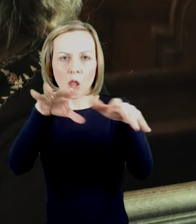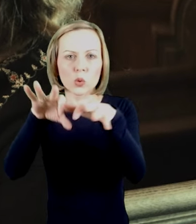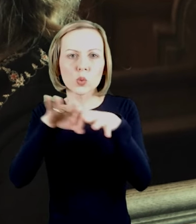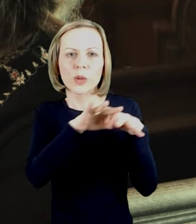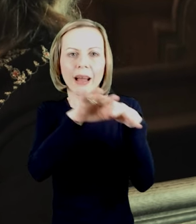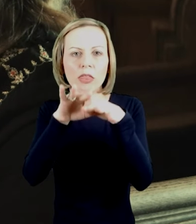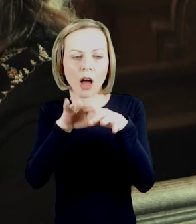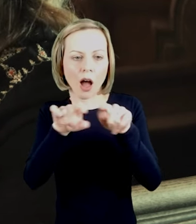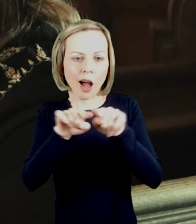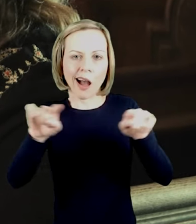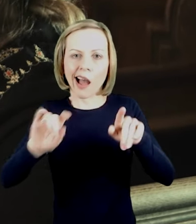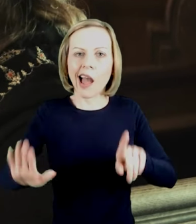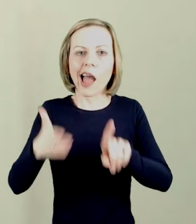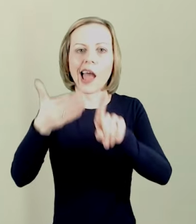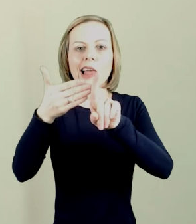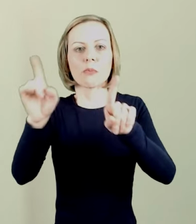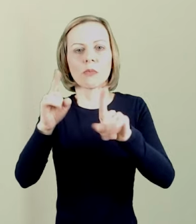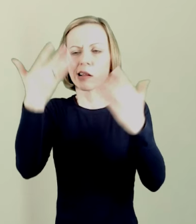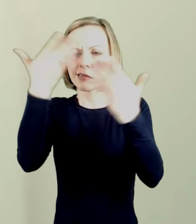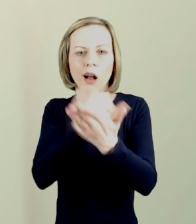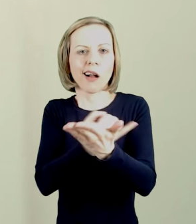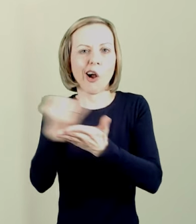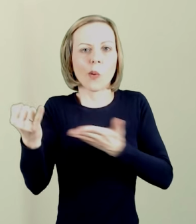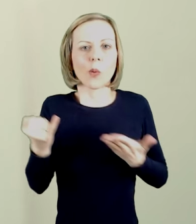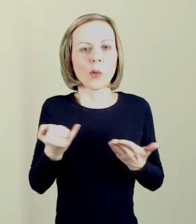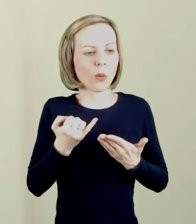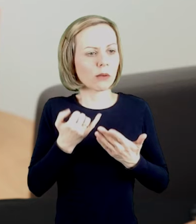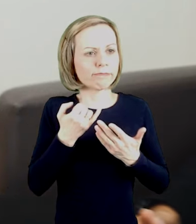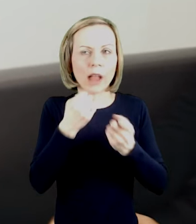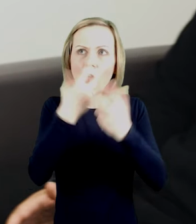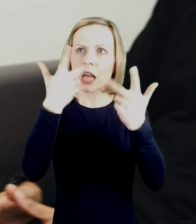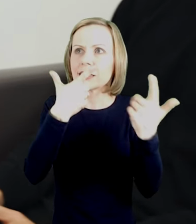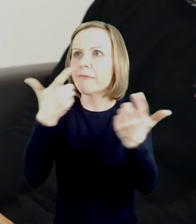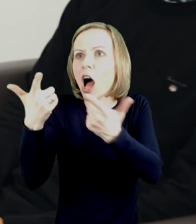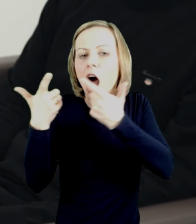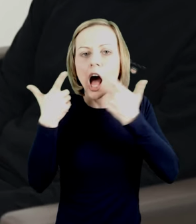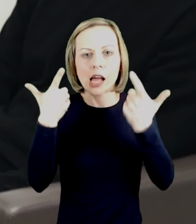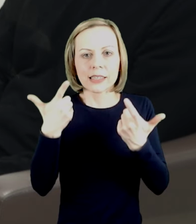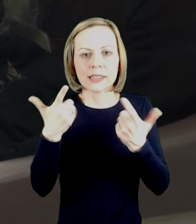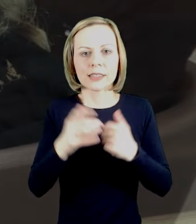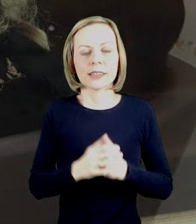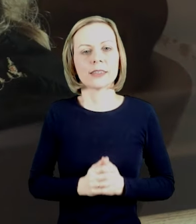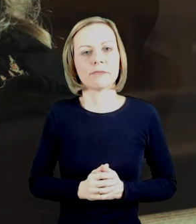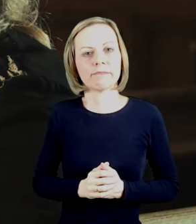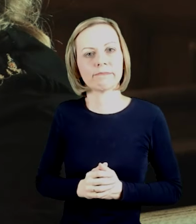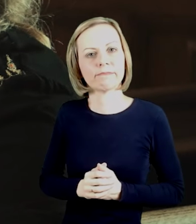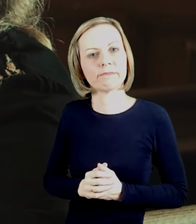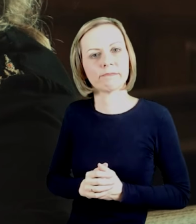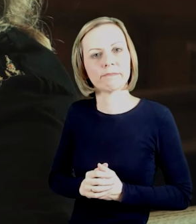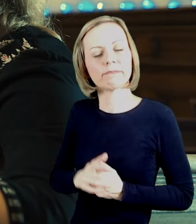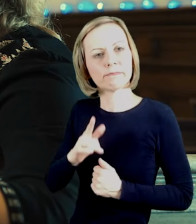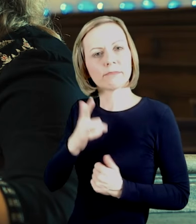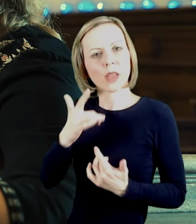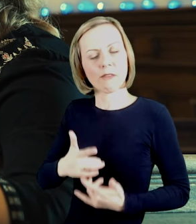in their desire to fight darkness and to find light. It's the kindness that kept us